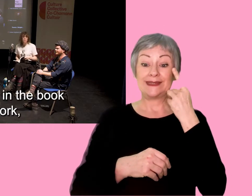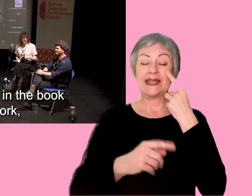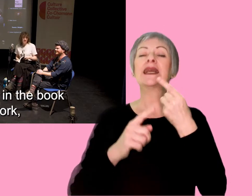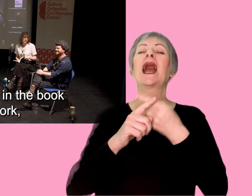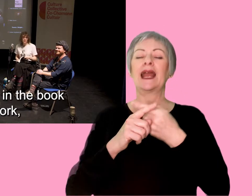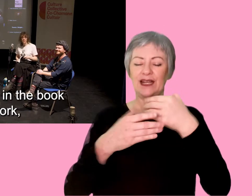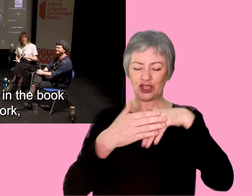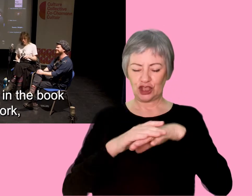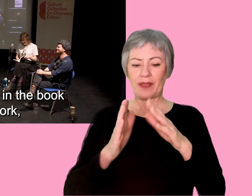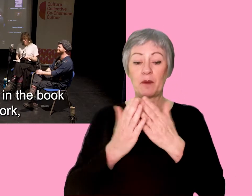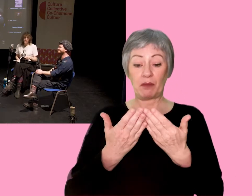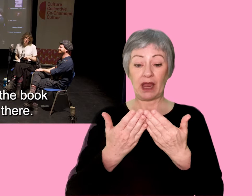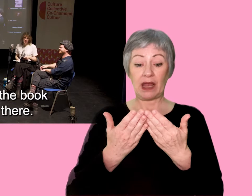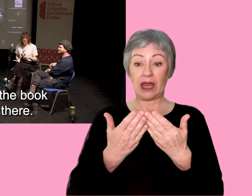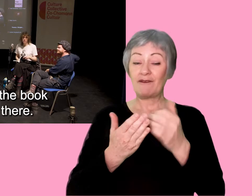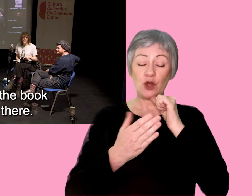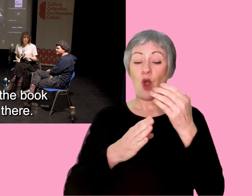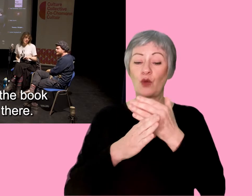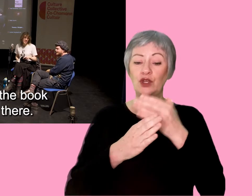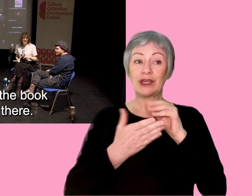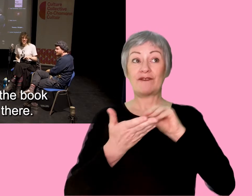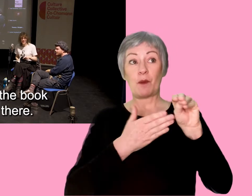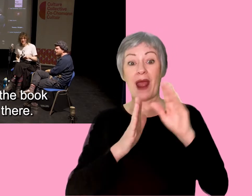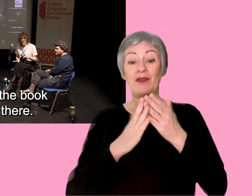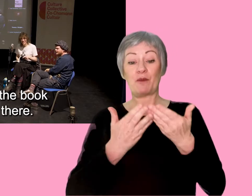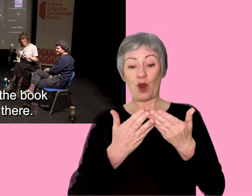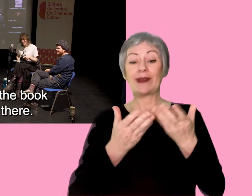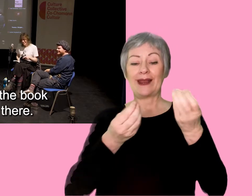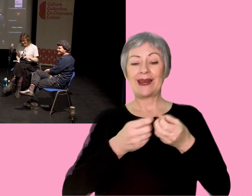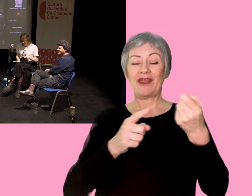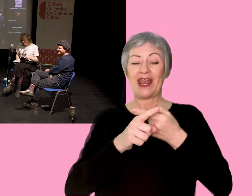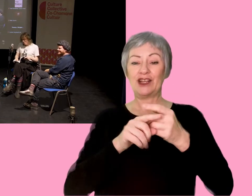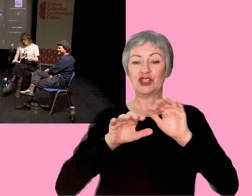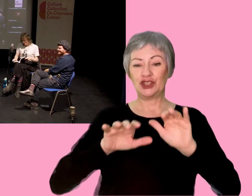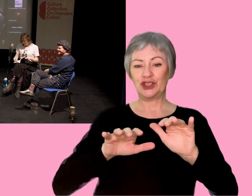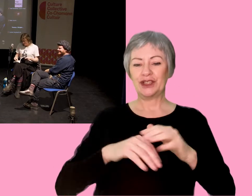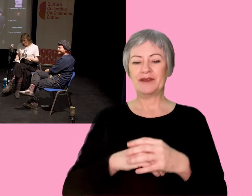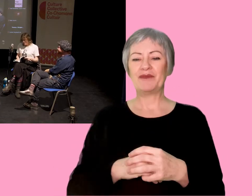in the book, so if it does not work, you'll just have to buy the book and get the English.